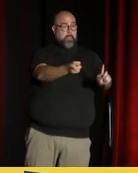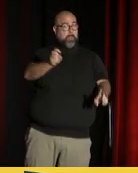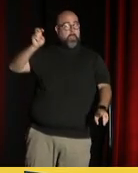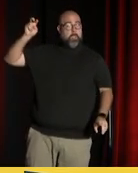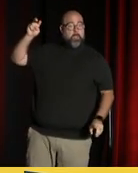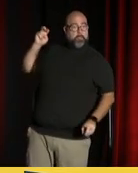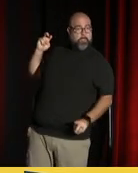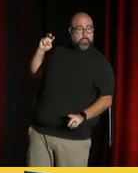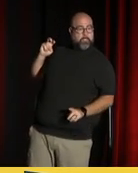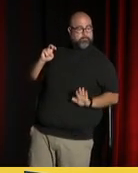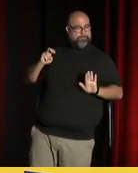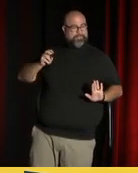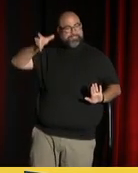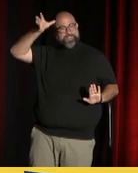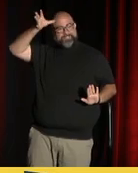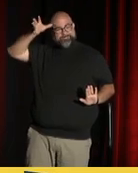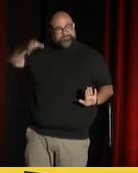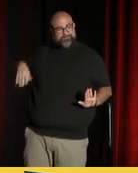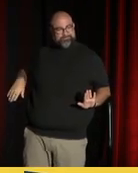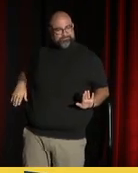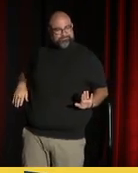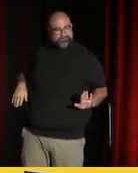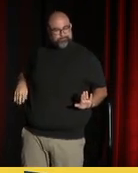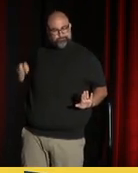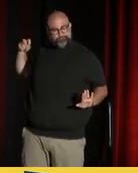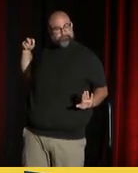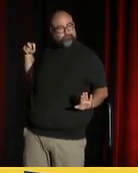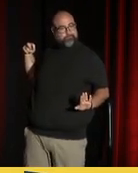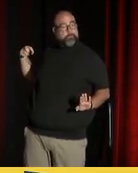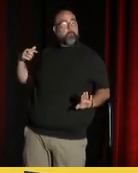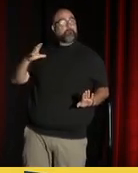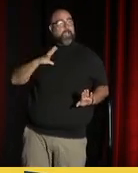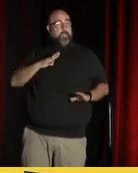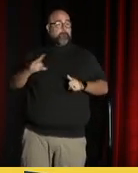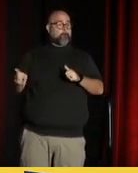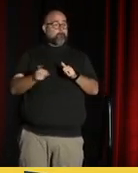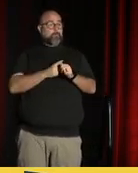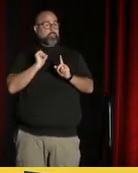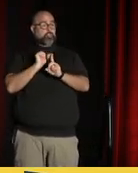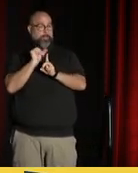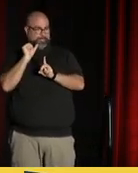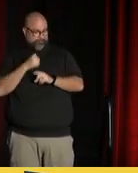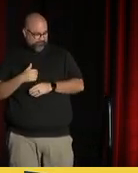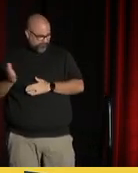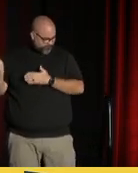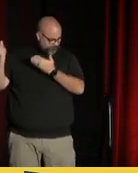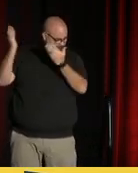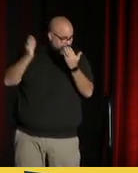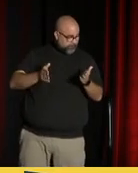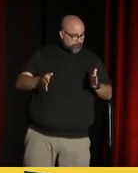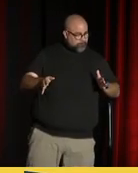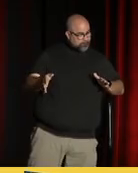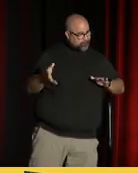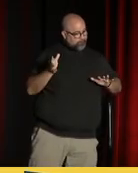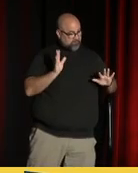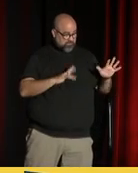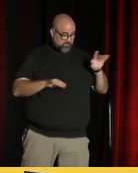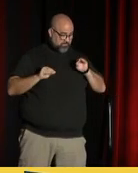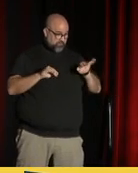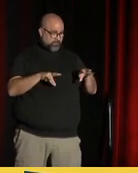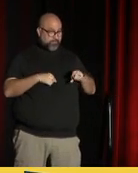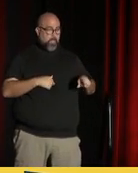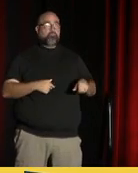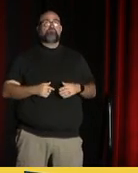is Thomas's dad. So I bring out my very first trick. And I do it, and I get